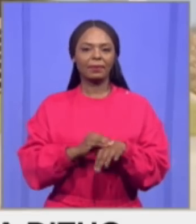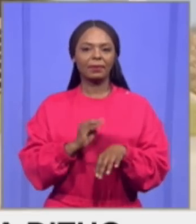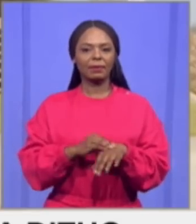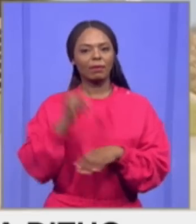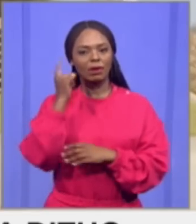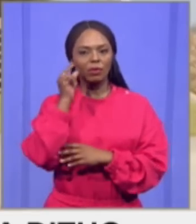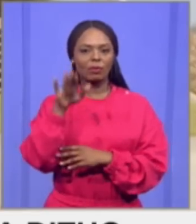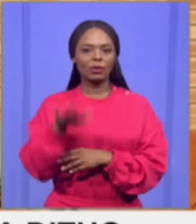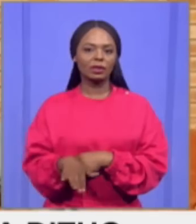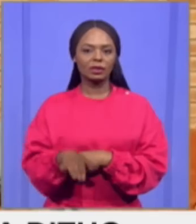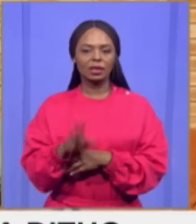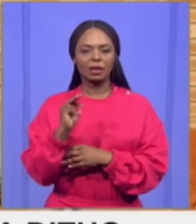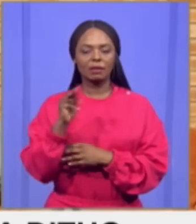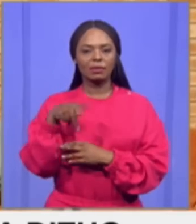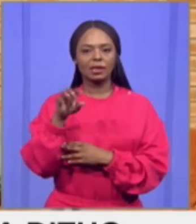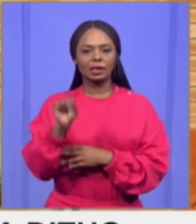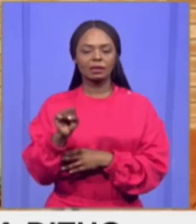accommodation ya di MPLs.